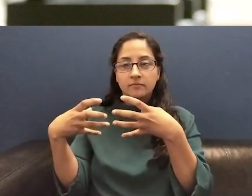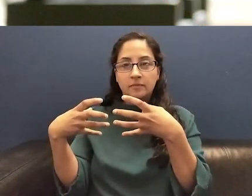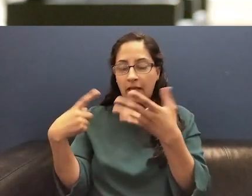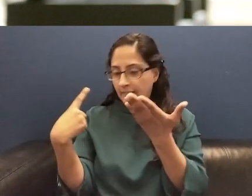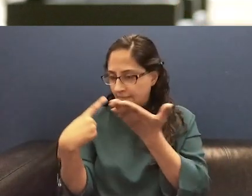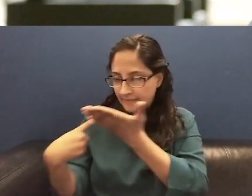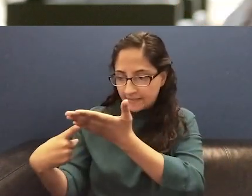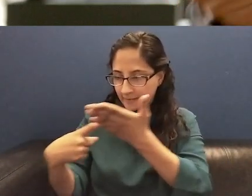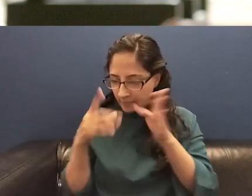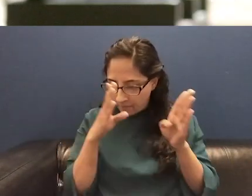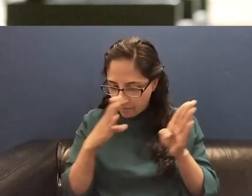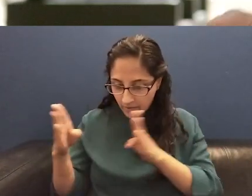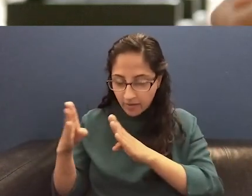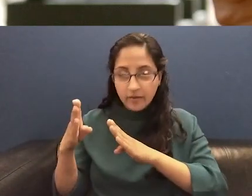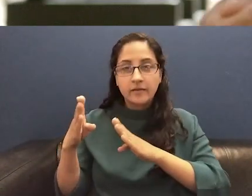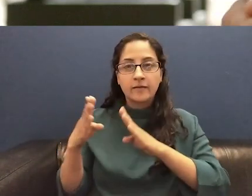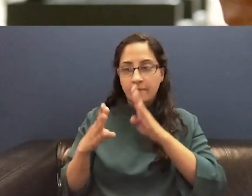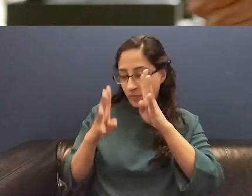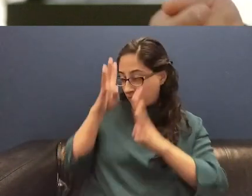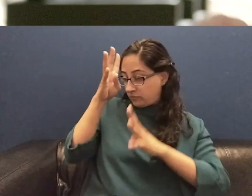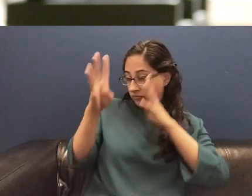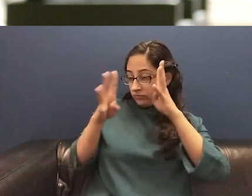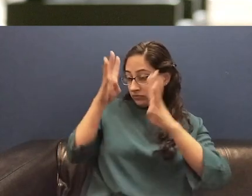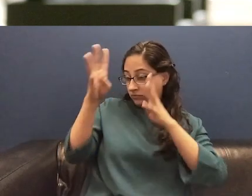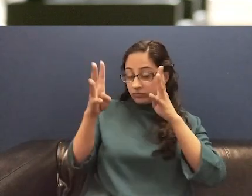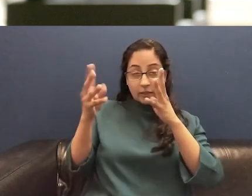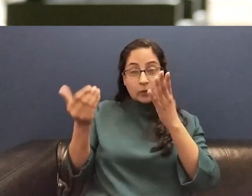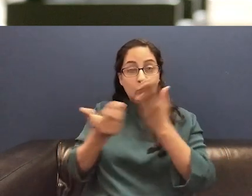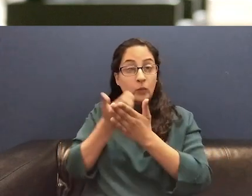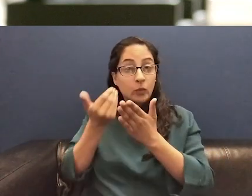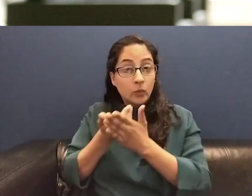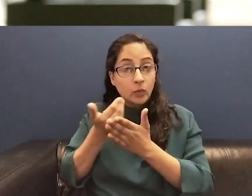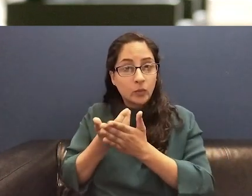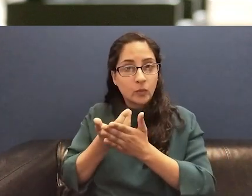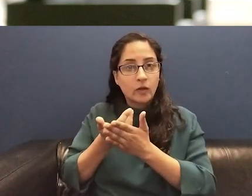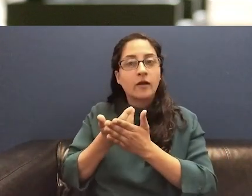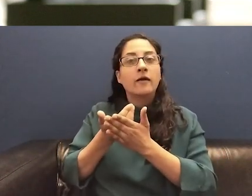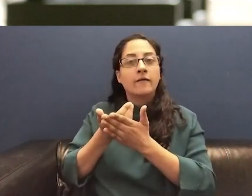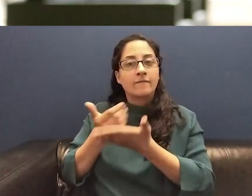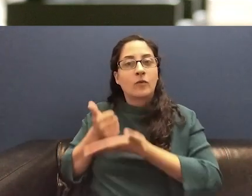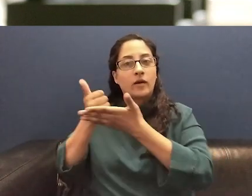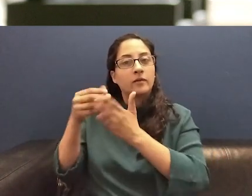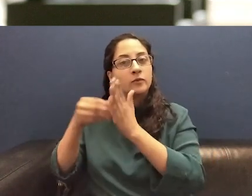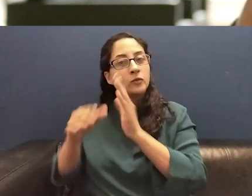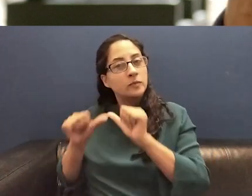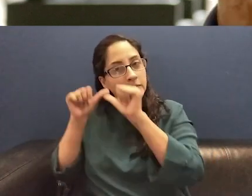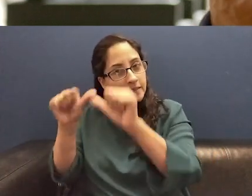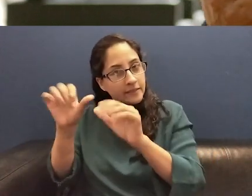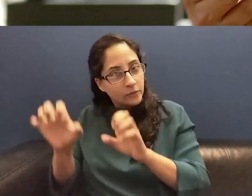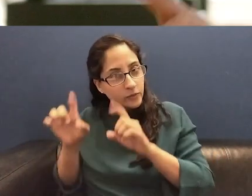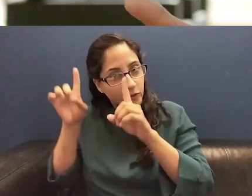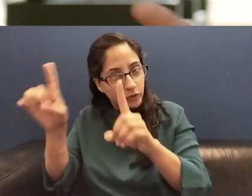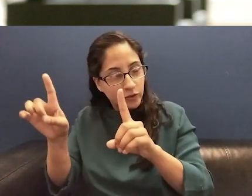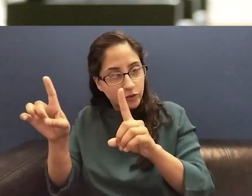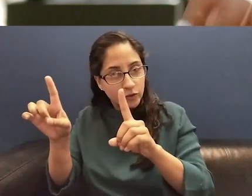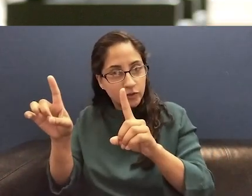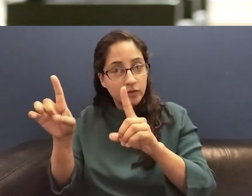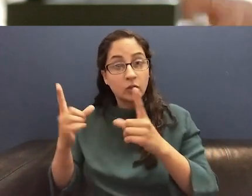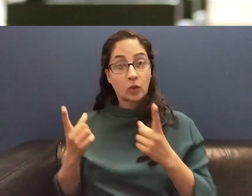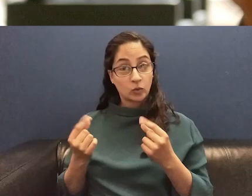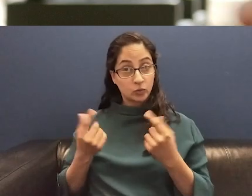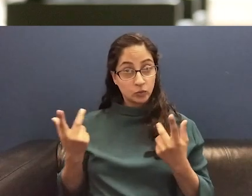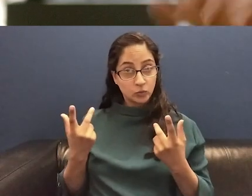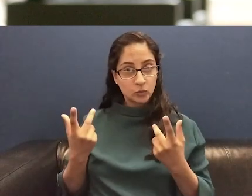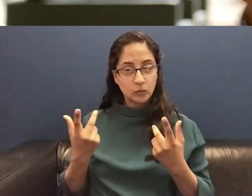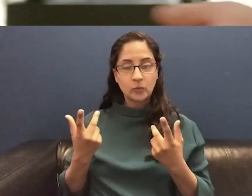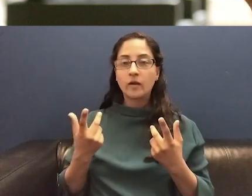packs of materials to be distributed to people at home so they could support home learning, all kinds of supports to teachers to figure out